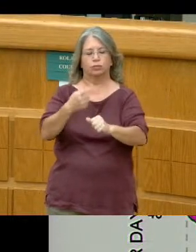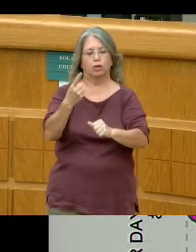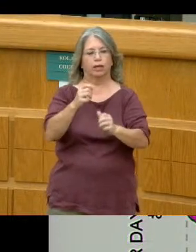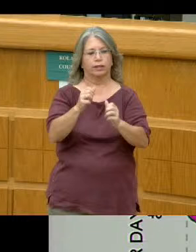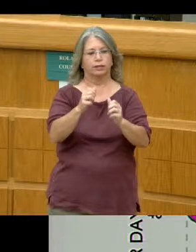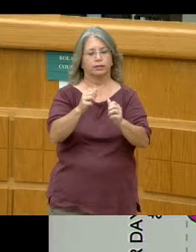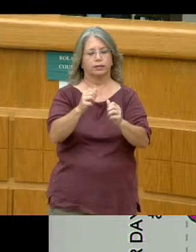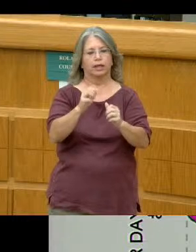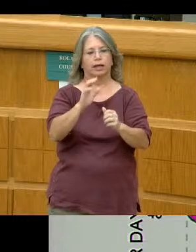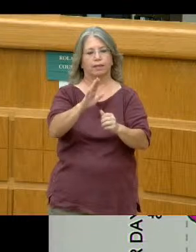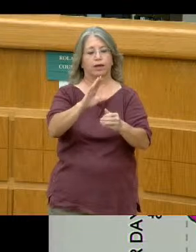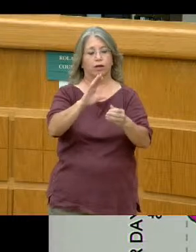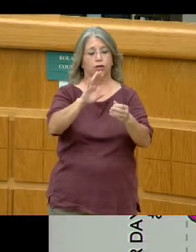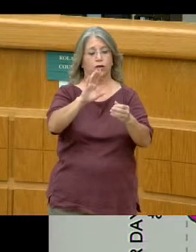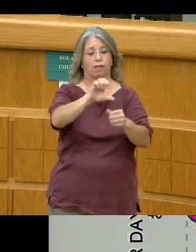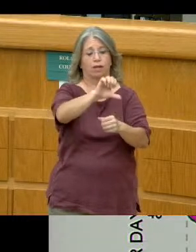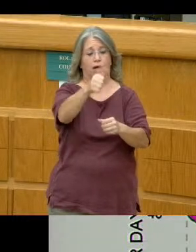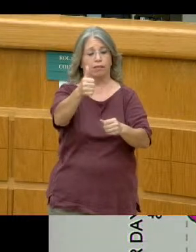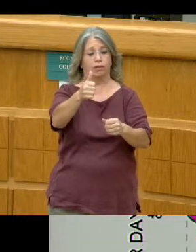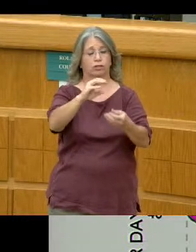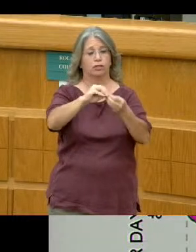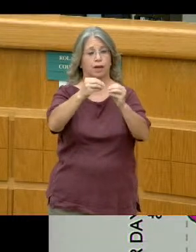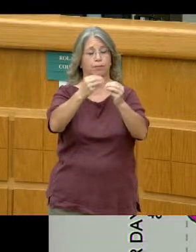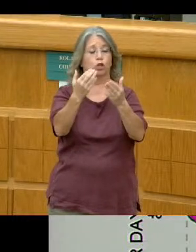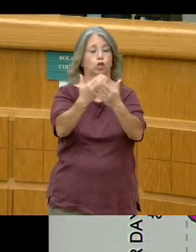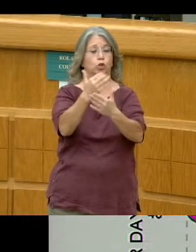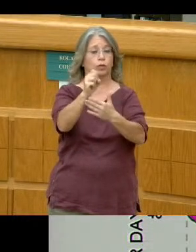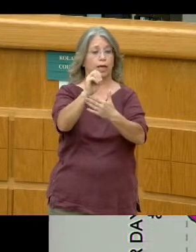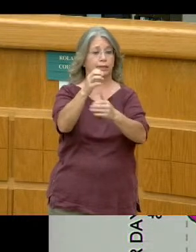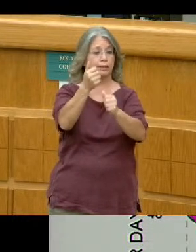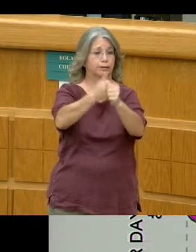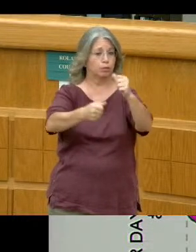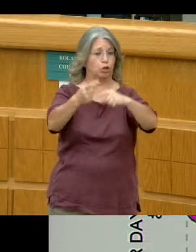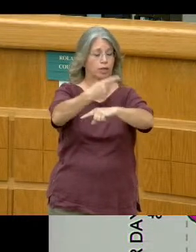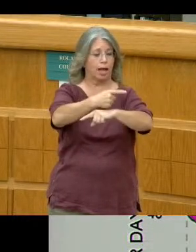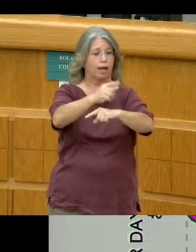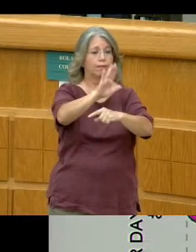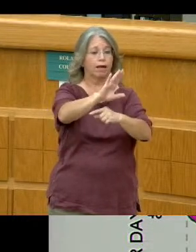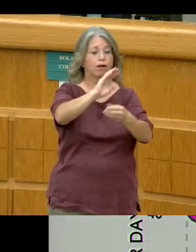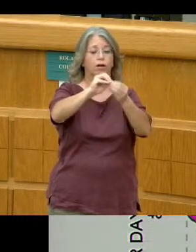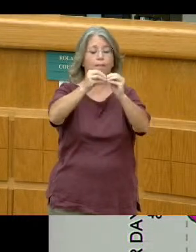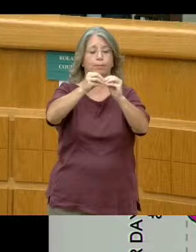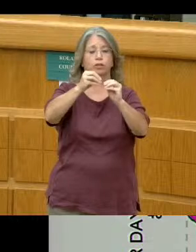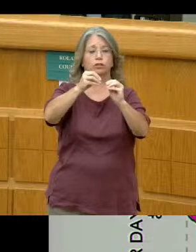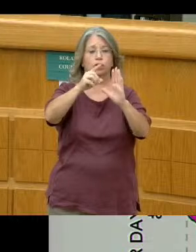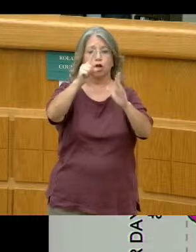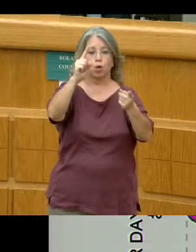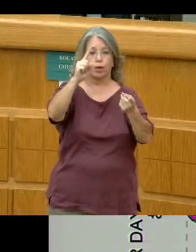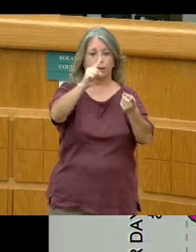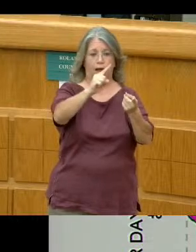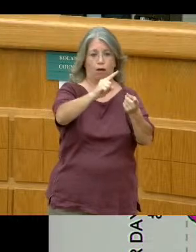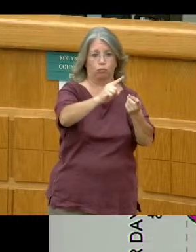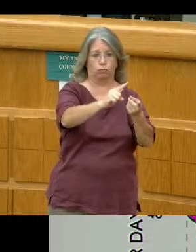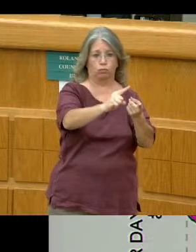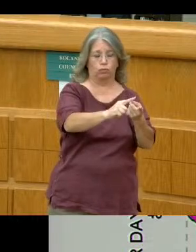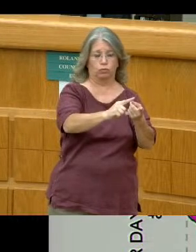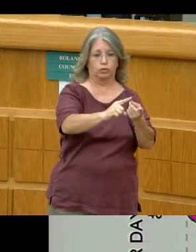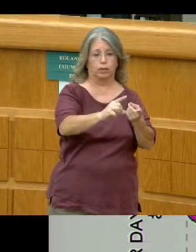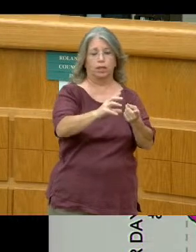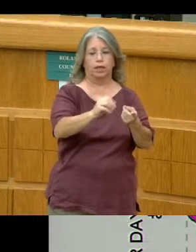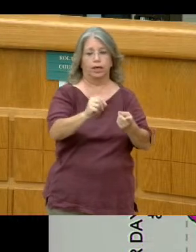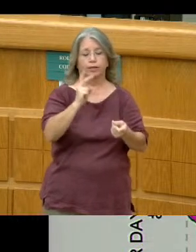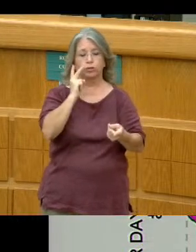day is going down. And so that's good. And you saw that same result in City Manager Zanoni's data set